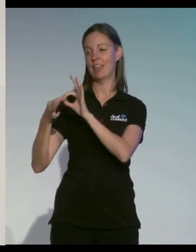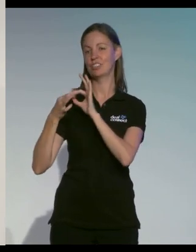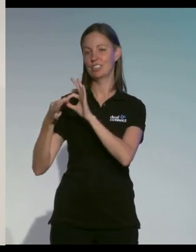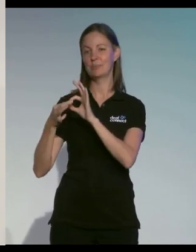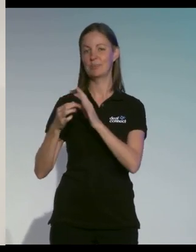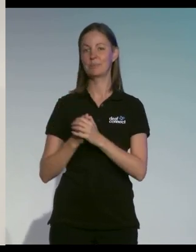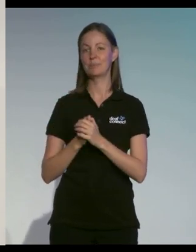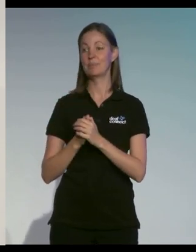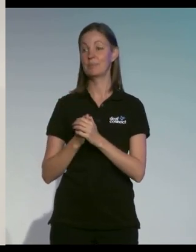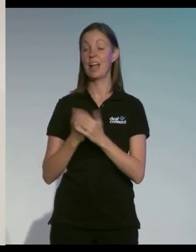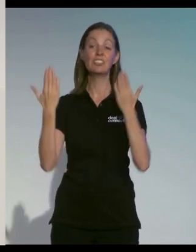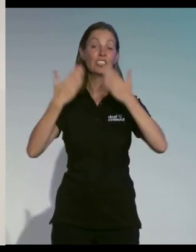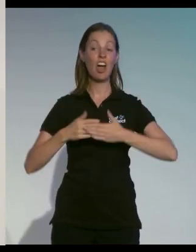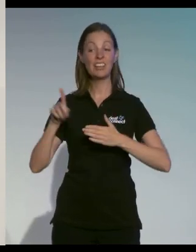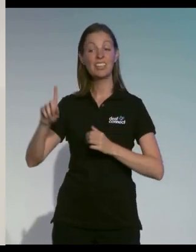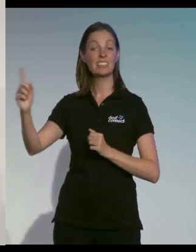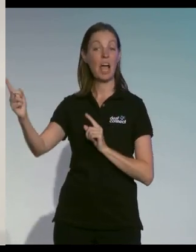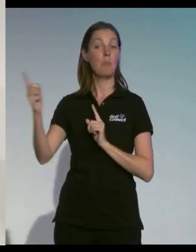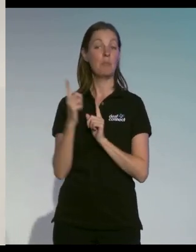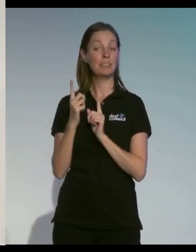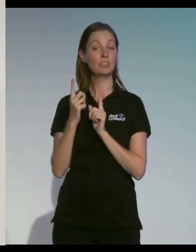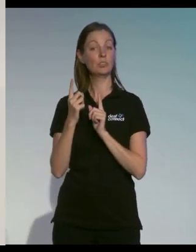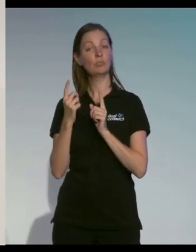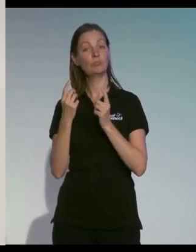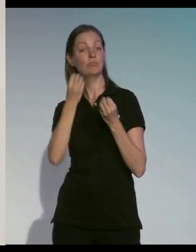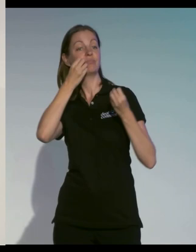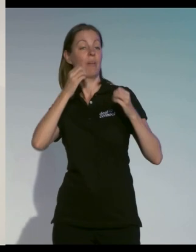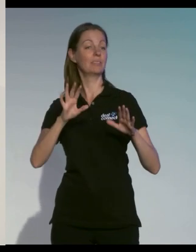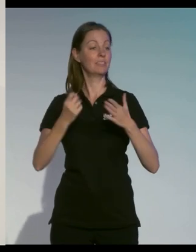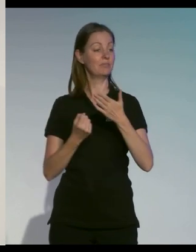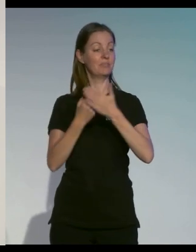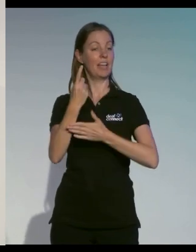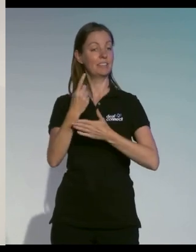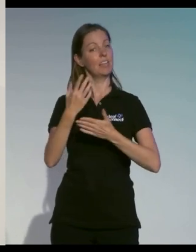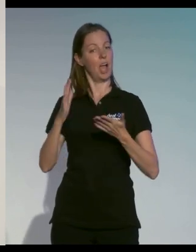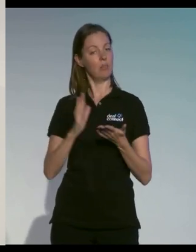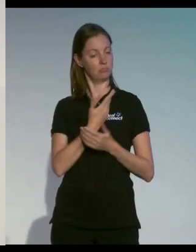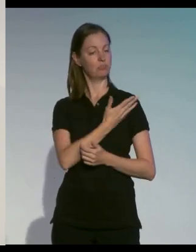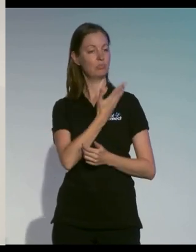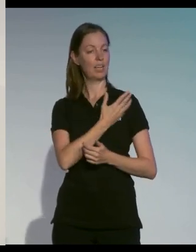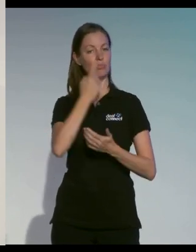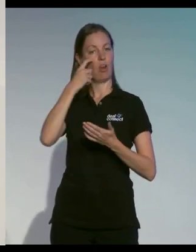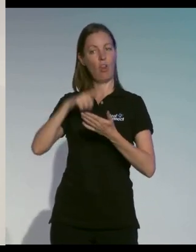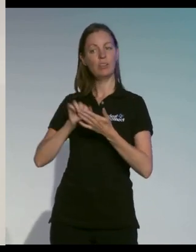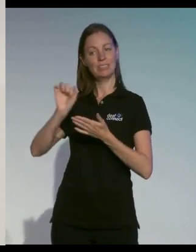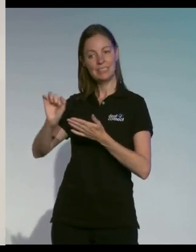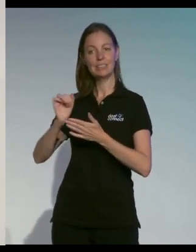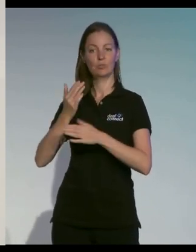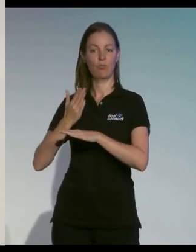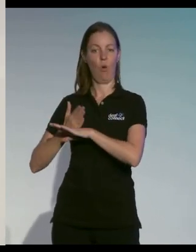tonight he's coming to a function, and I'd be proud to acknowledge his role in